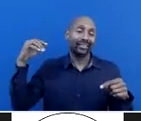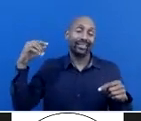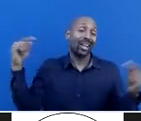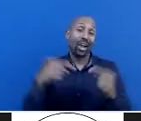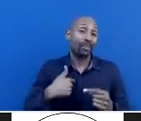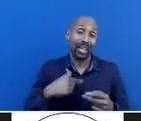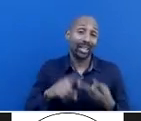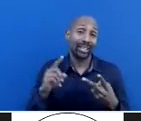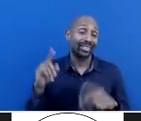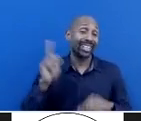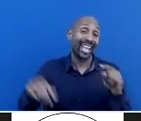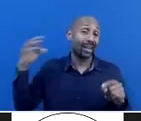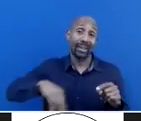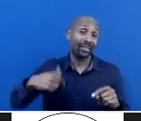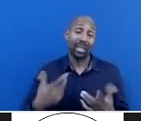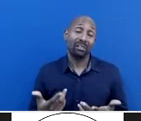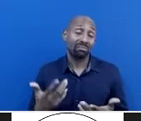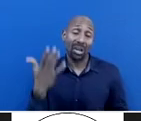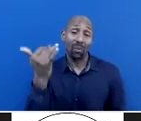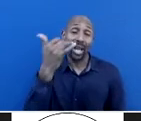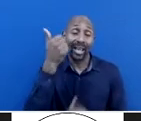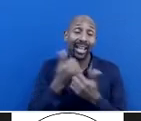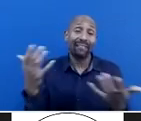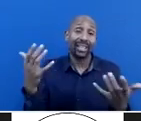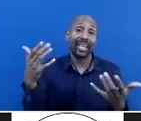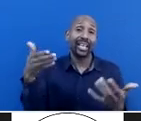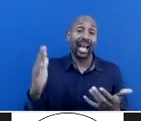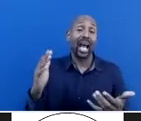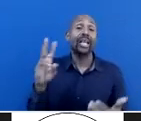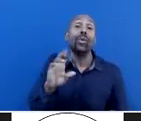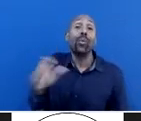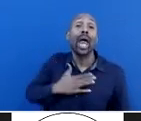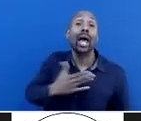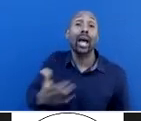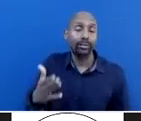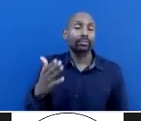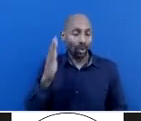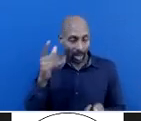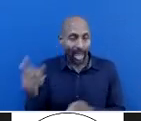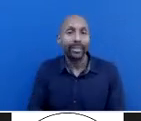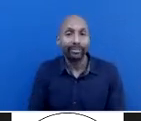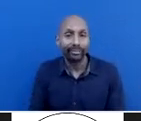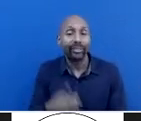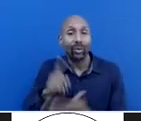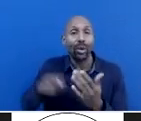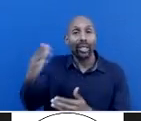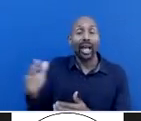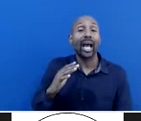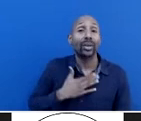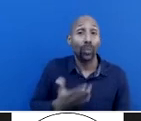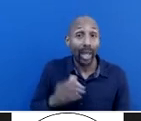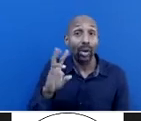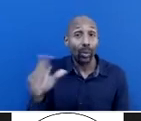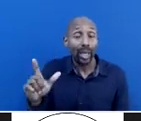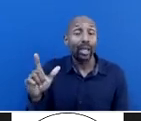Everything everything that God wills comes to pass, and what God wills is invariably for the